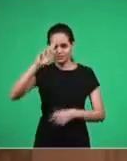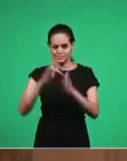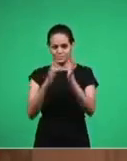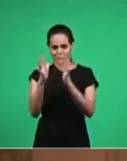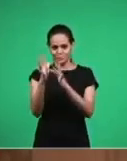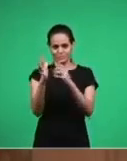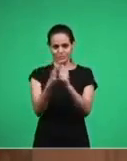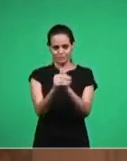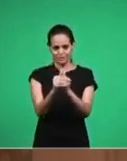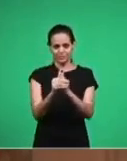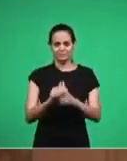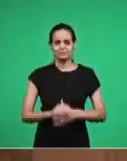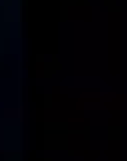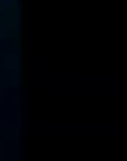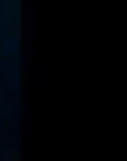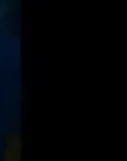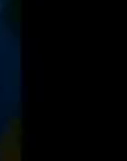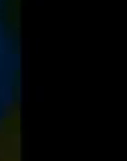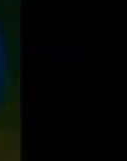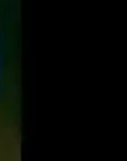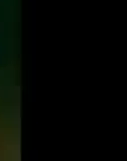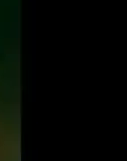And I'd like to